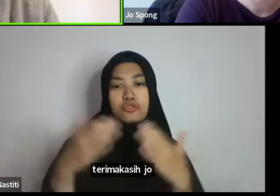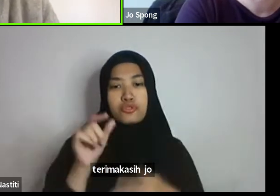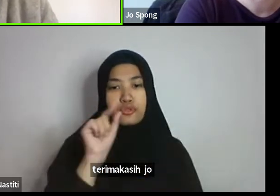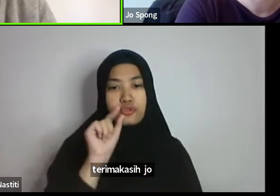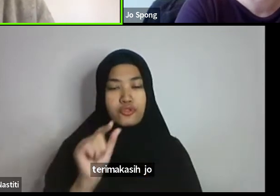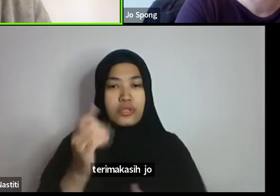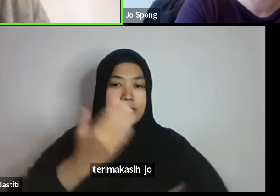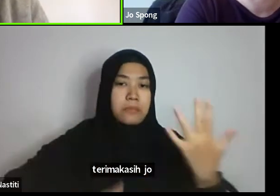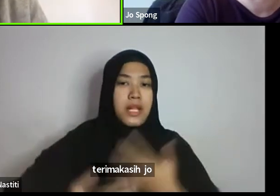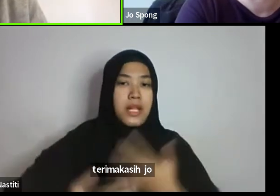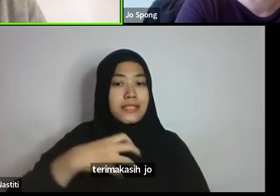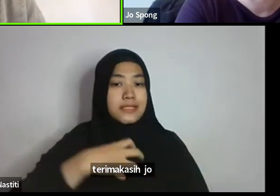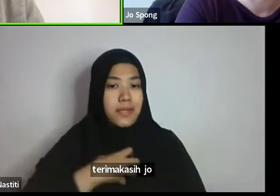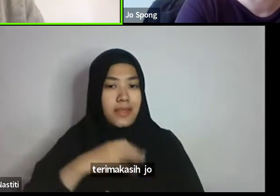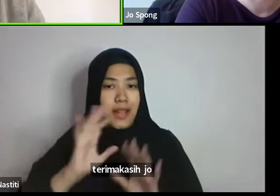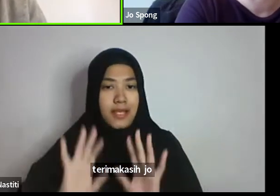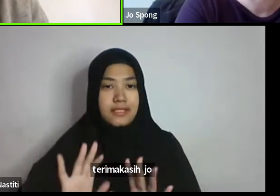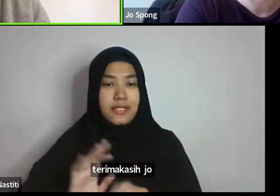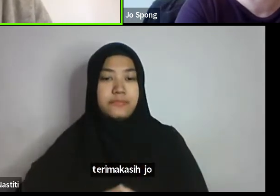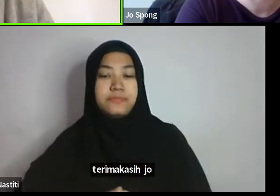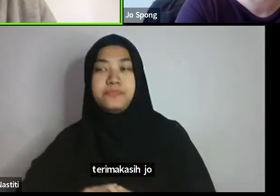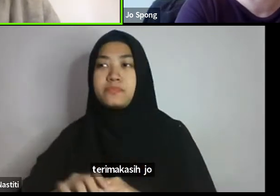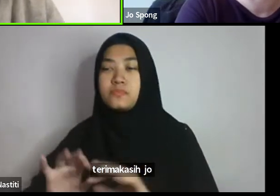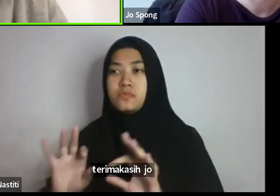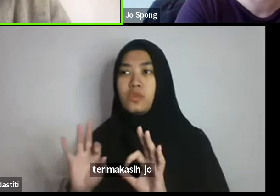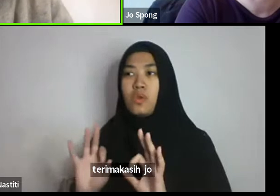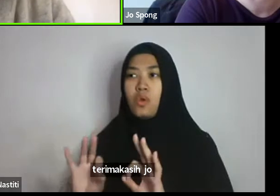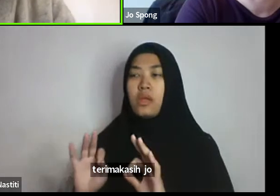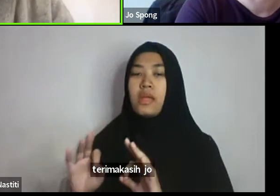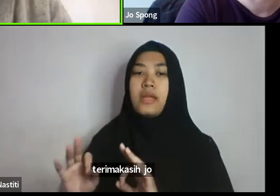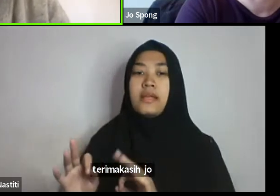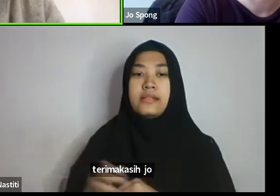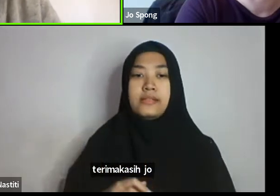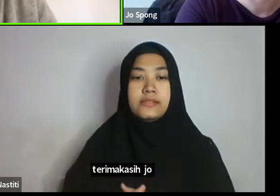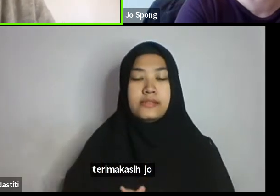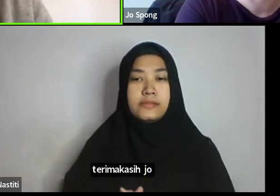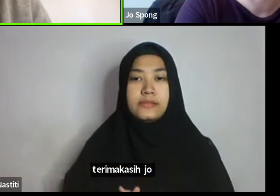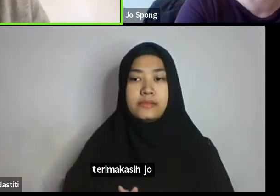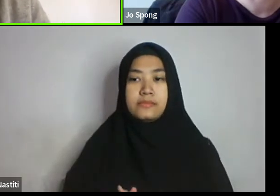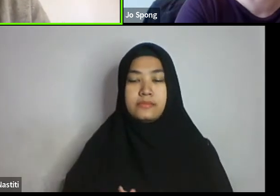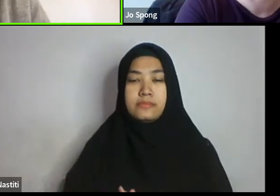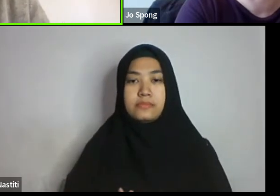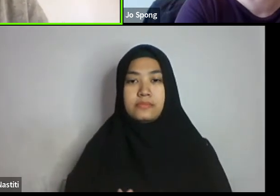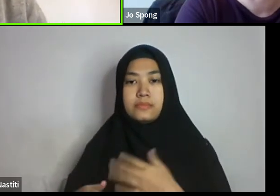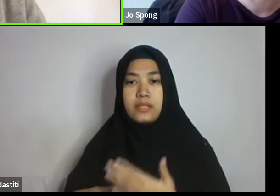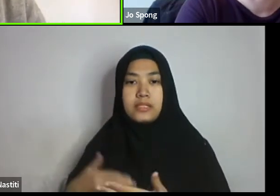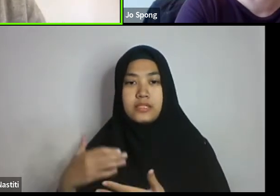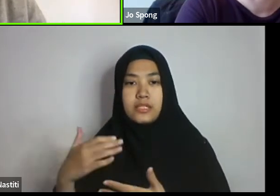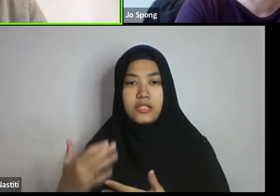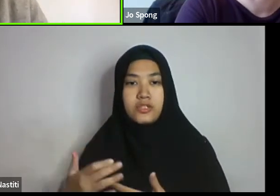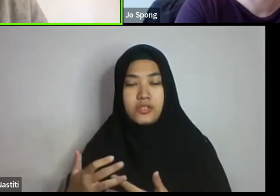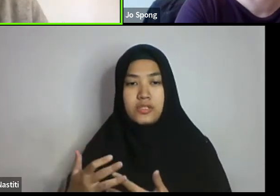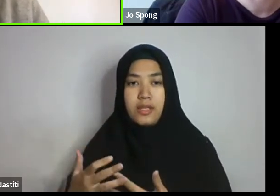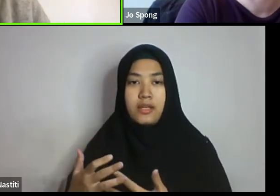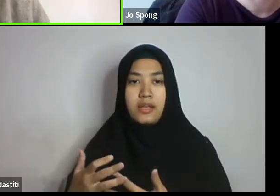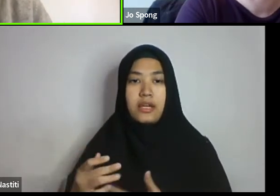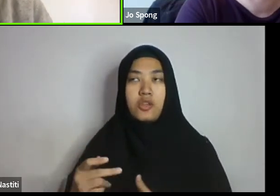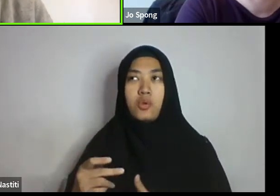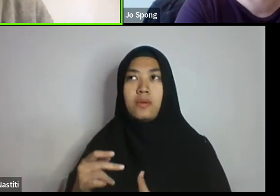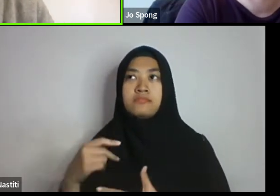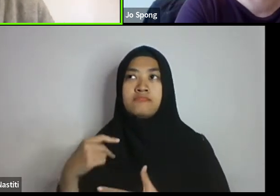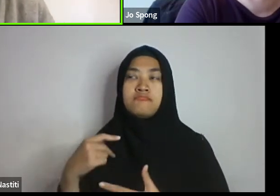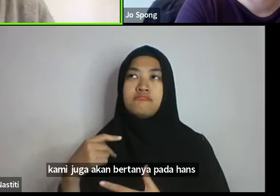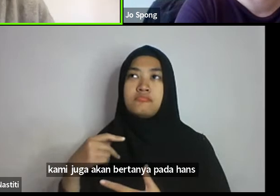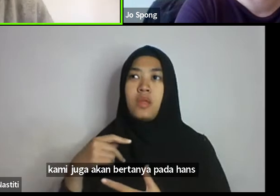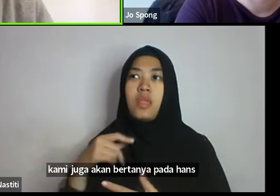Ibu Mamnuah probably can answer because this is something with Indonesia. Pak Hans and also Ibu Yeni